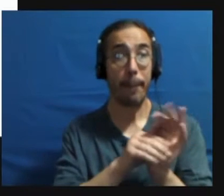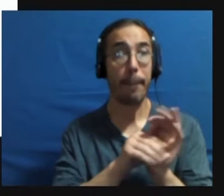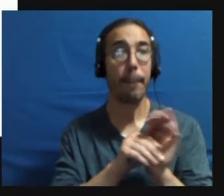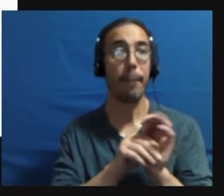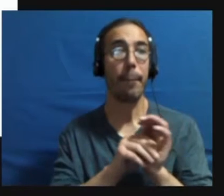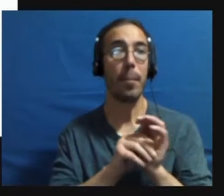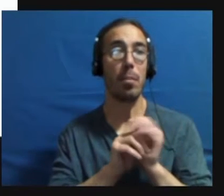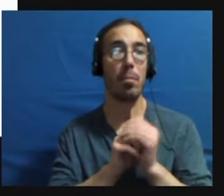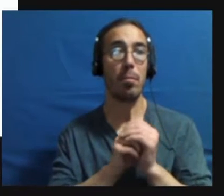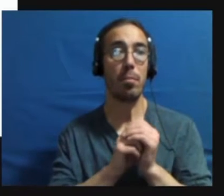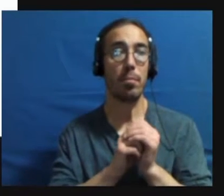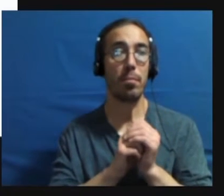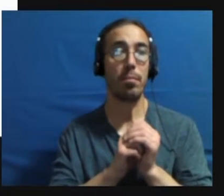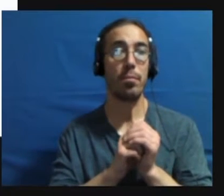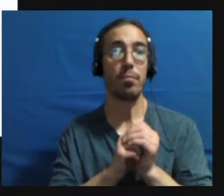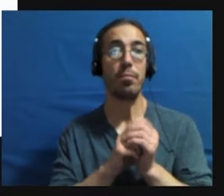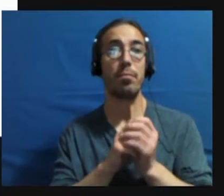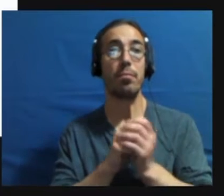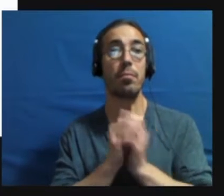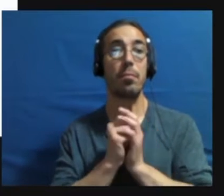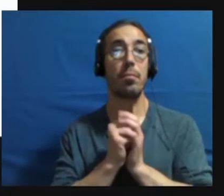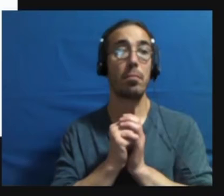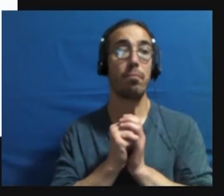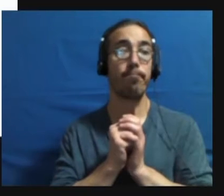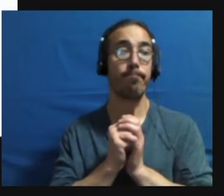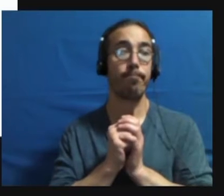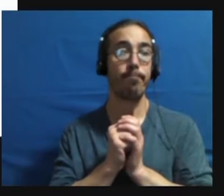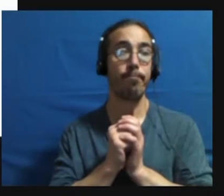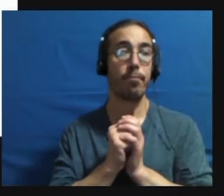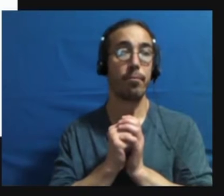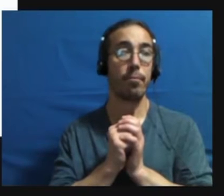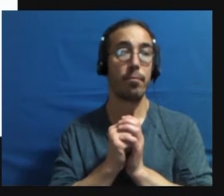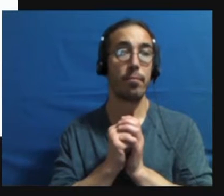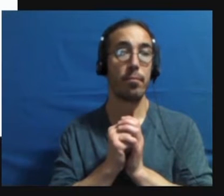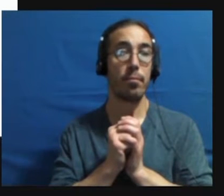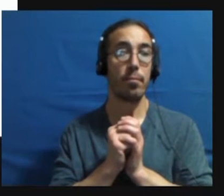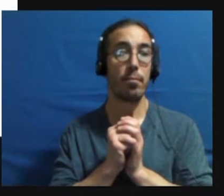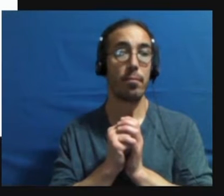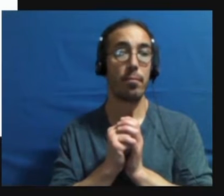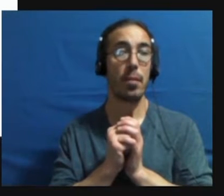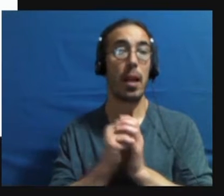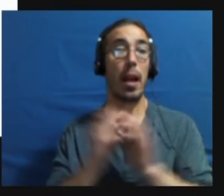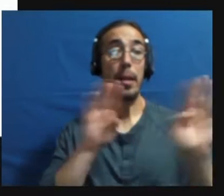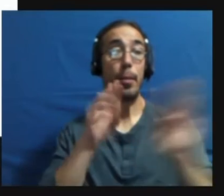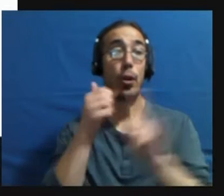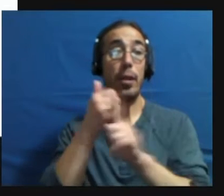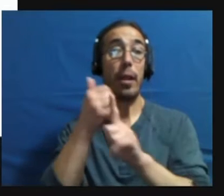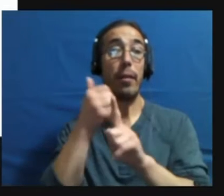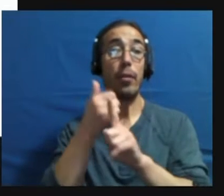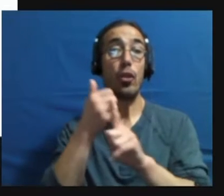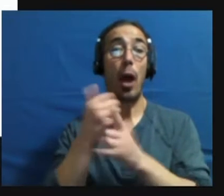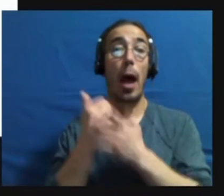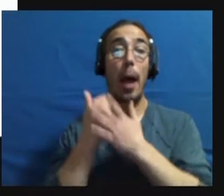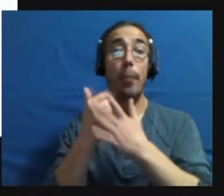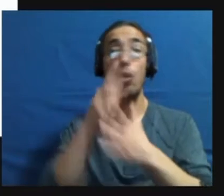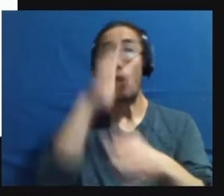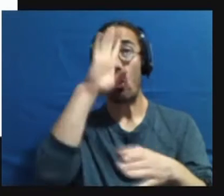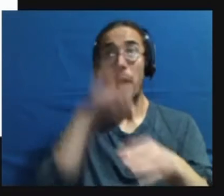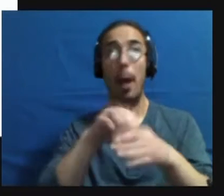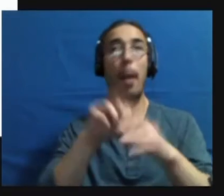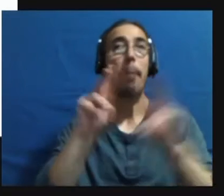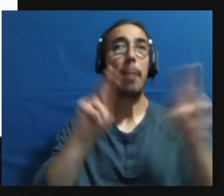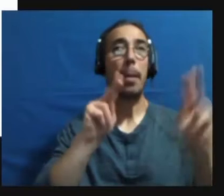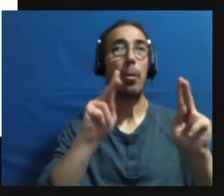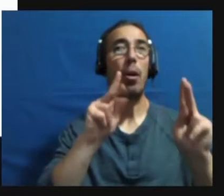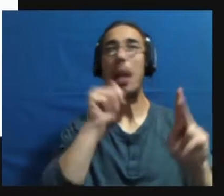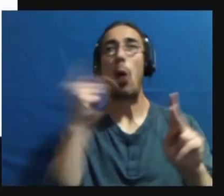I love stemming. So stemming is self-stimulatory behavior that helps autistics, well, not just autistics,